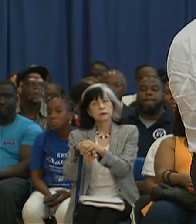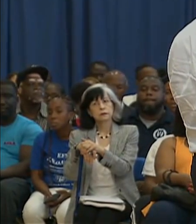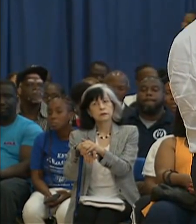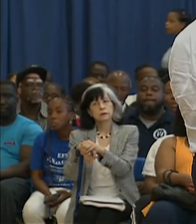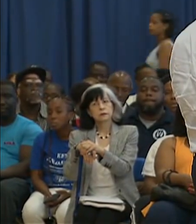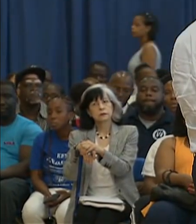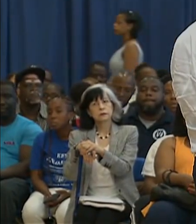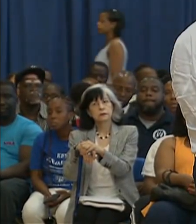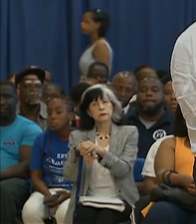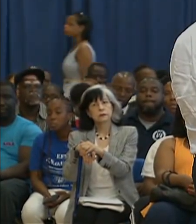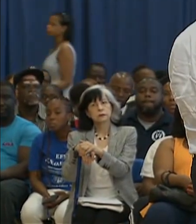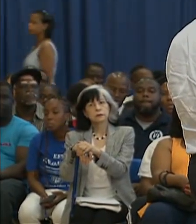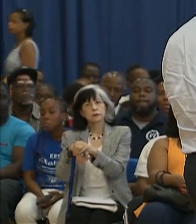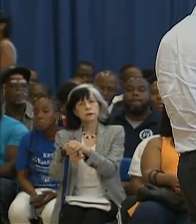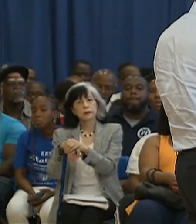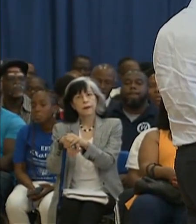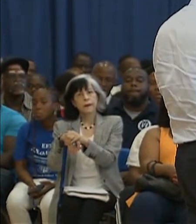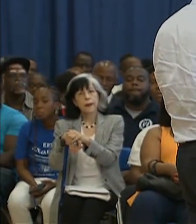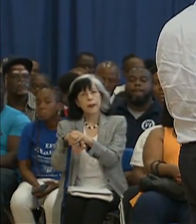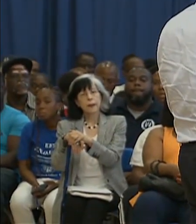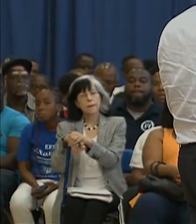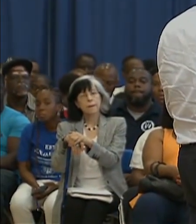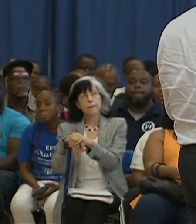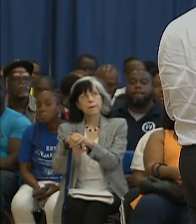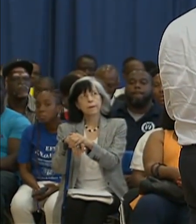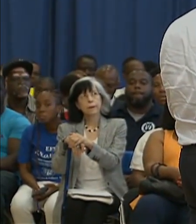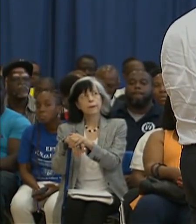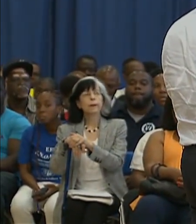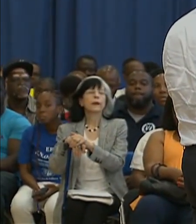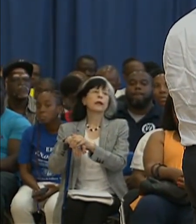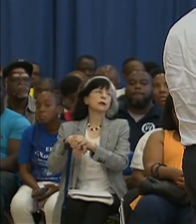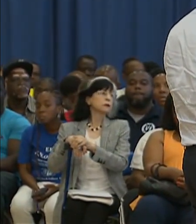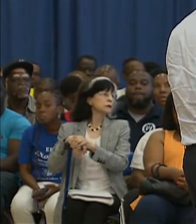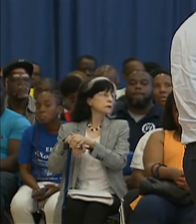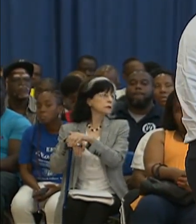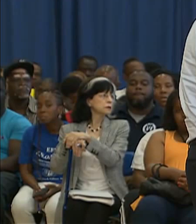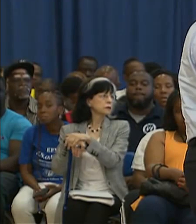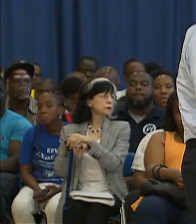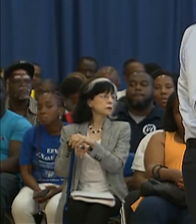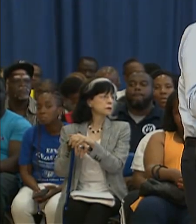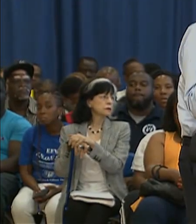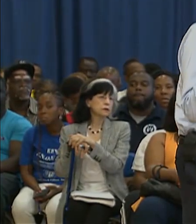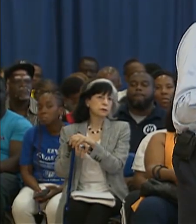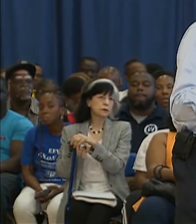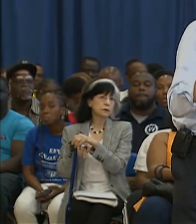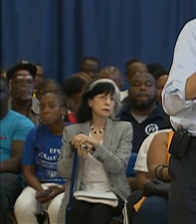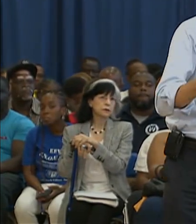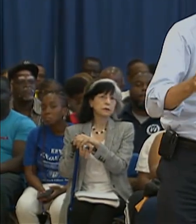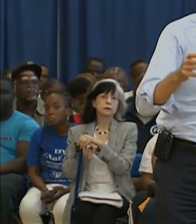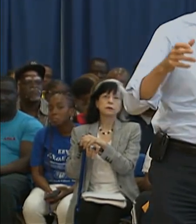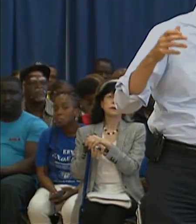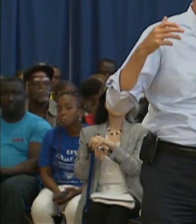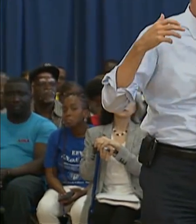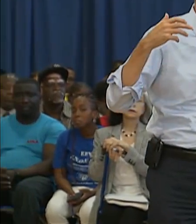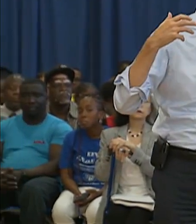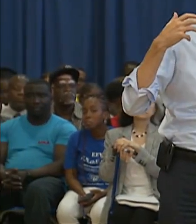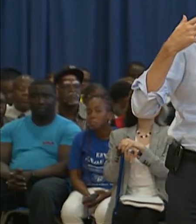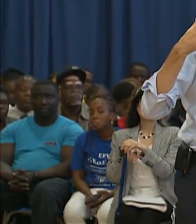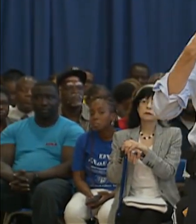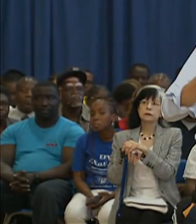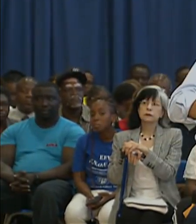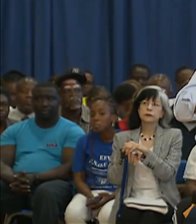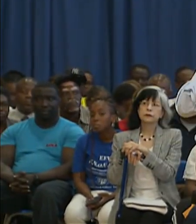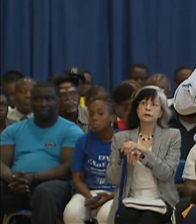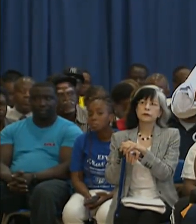from the summer jobs get them. I care about every young person in this city, but I want to see a plan that shows me that